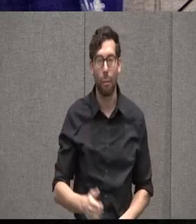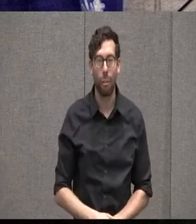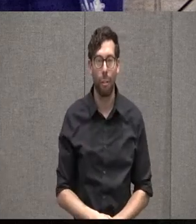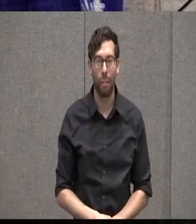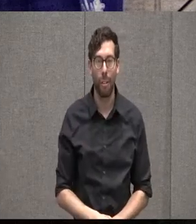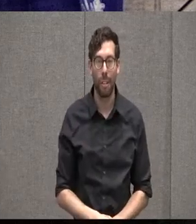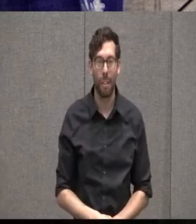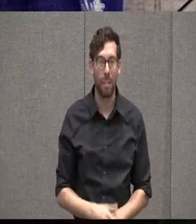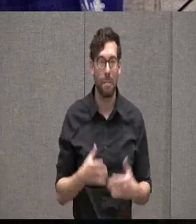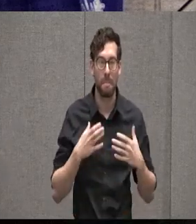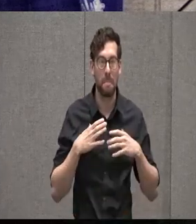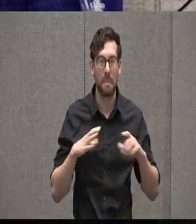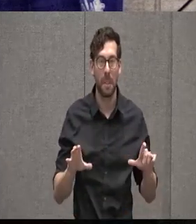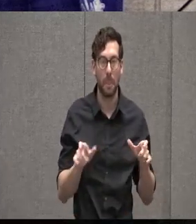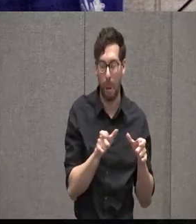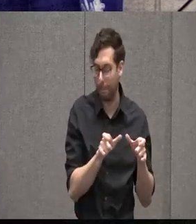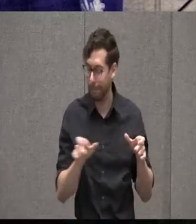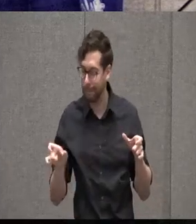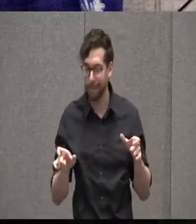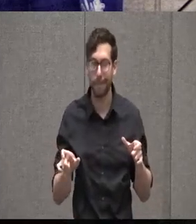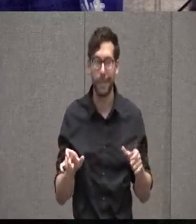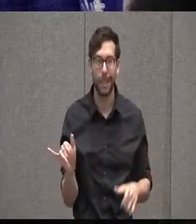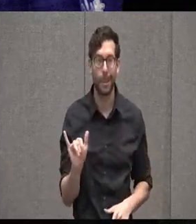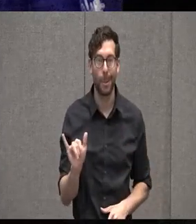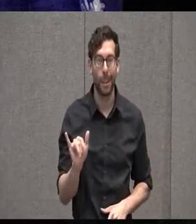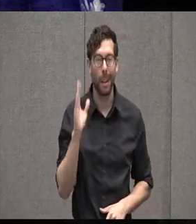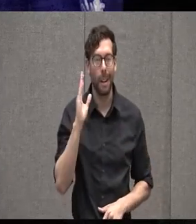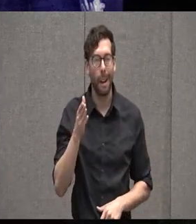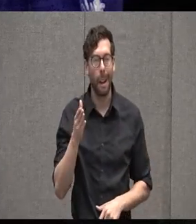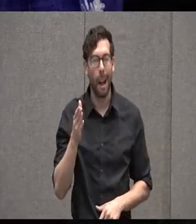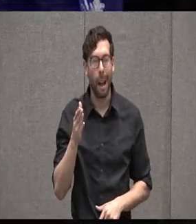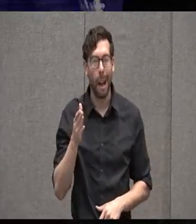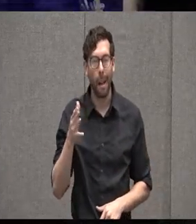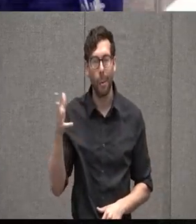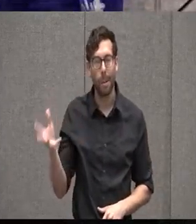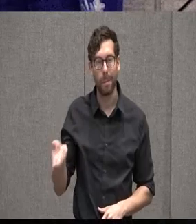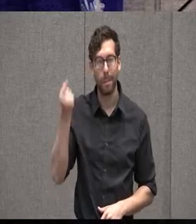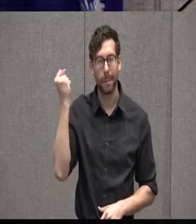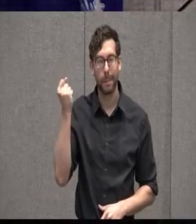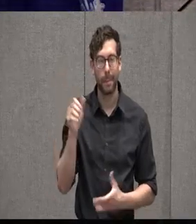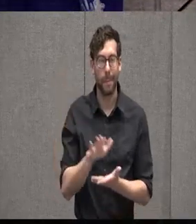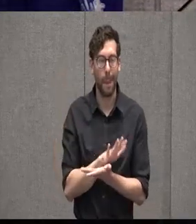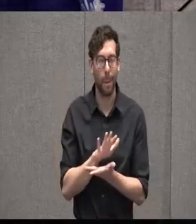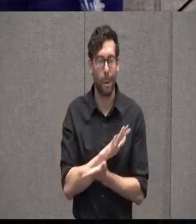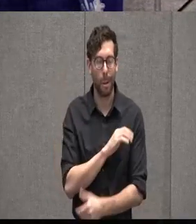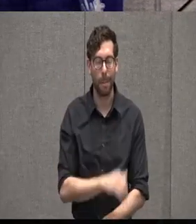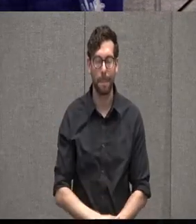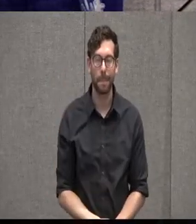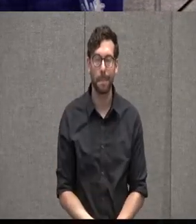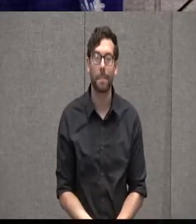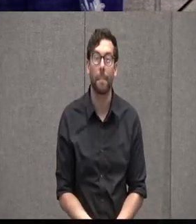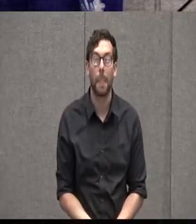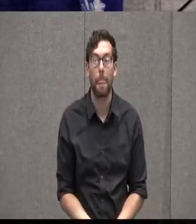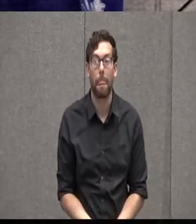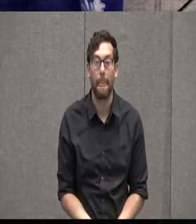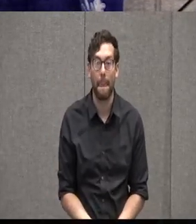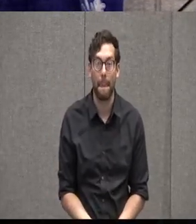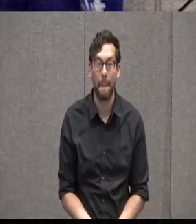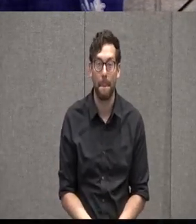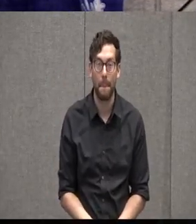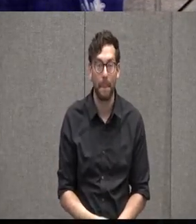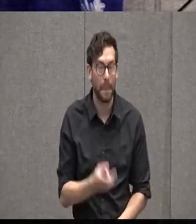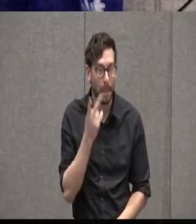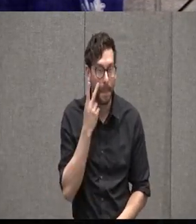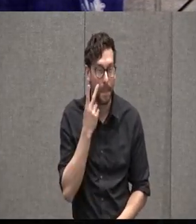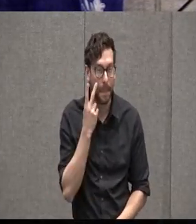Nope, it's not sliding on this either. Let me grab a piece of paper. See if we could do